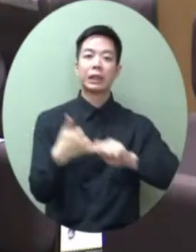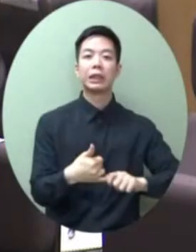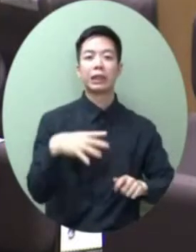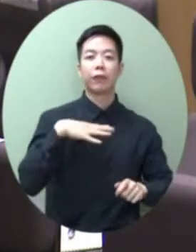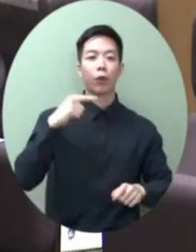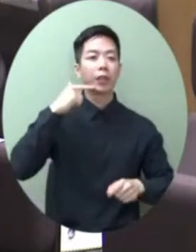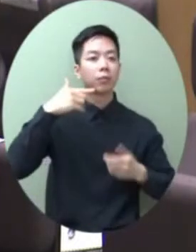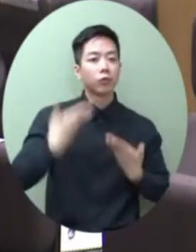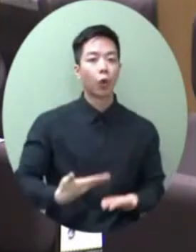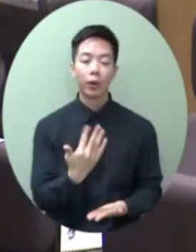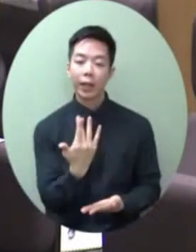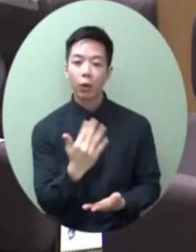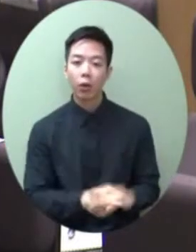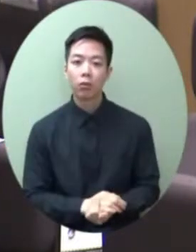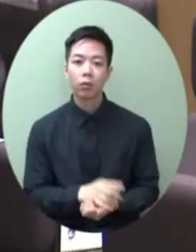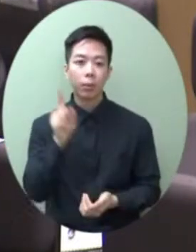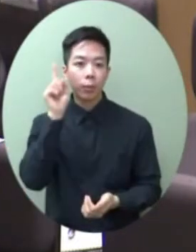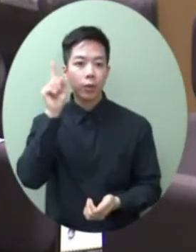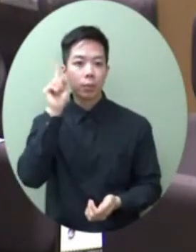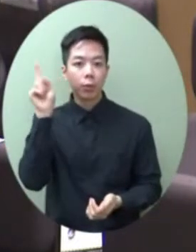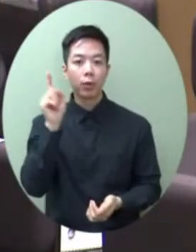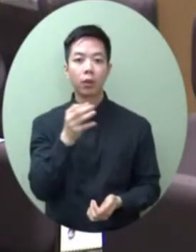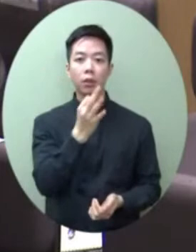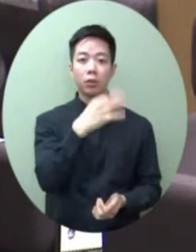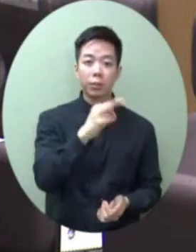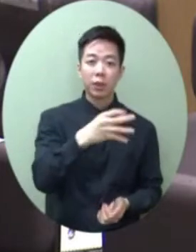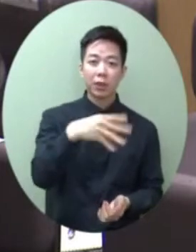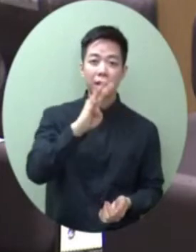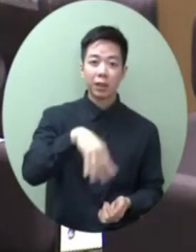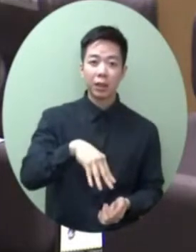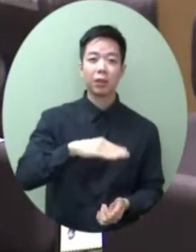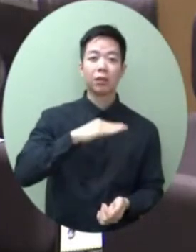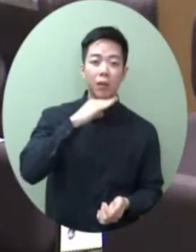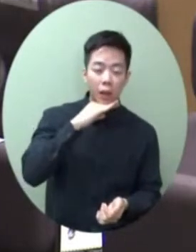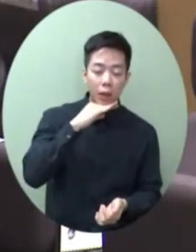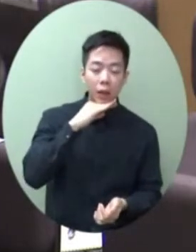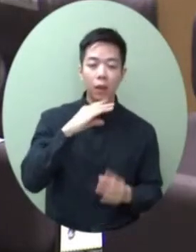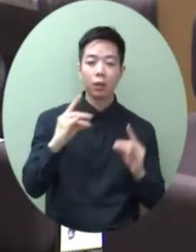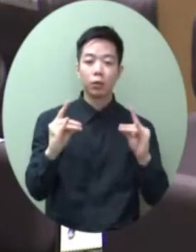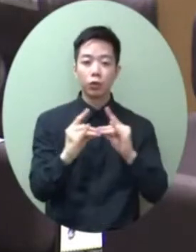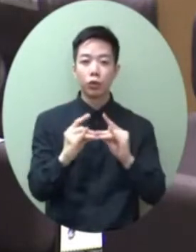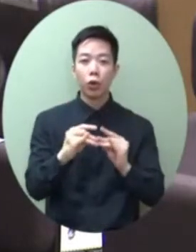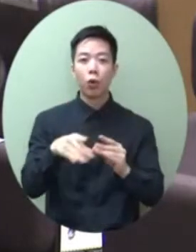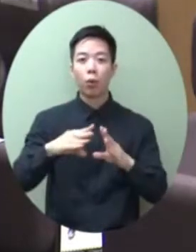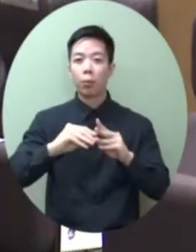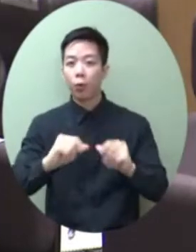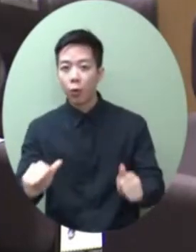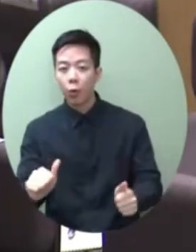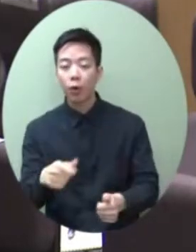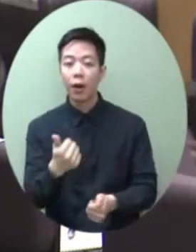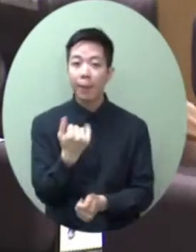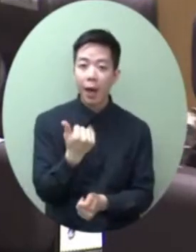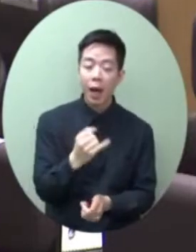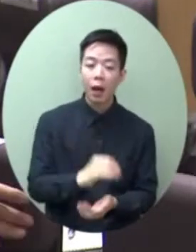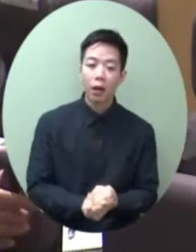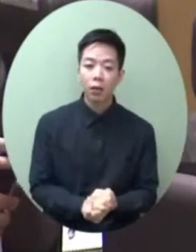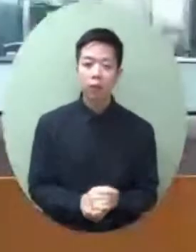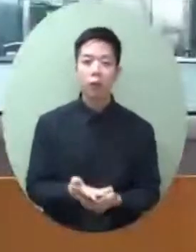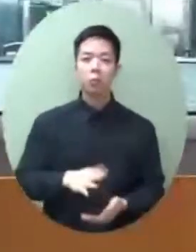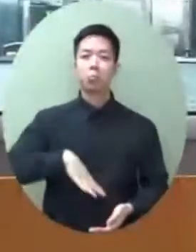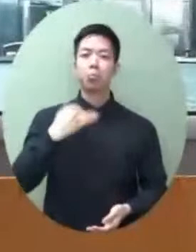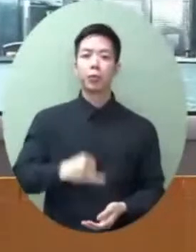also, how serious is the delay now in people being sent to hospital? How many of them are